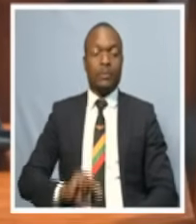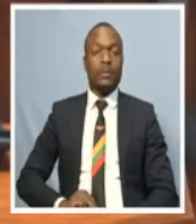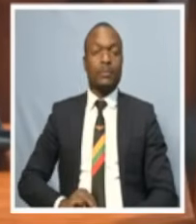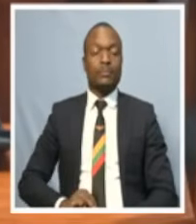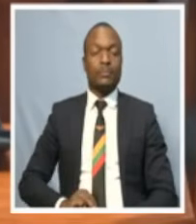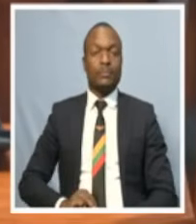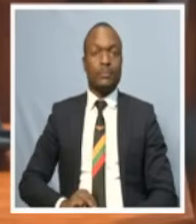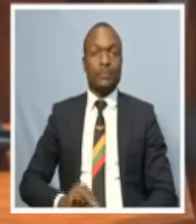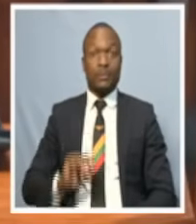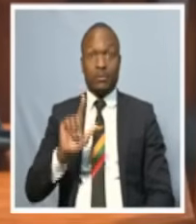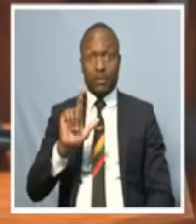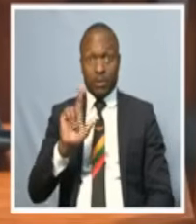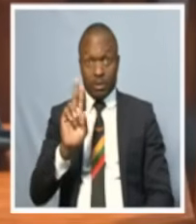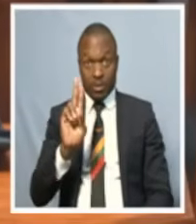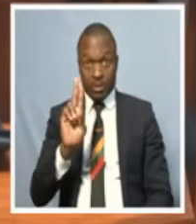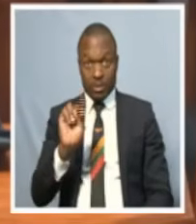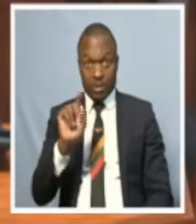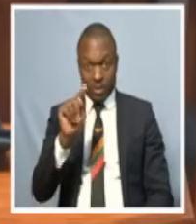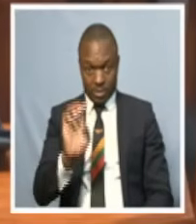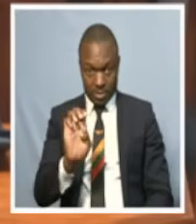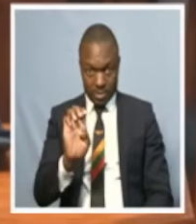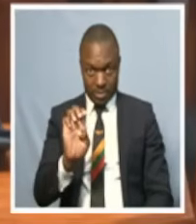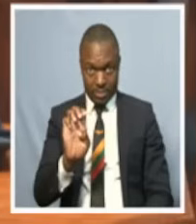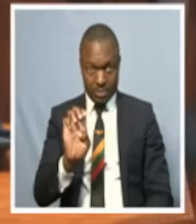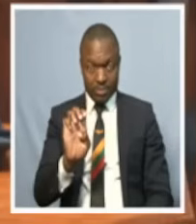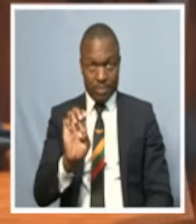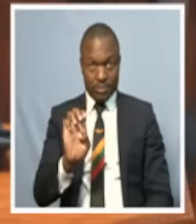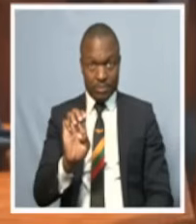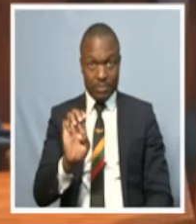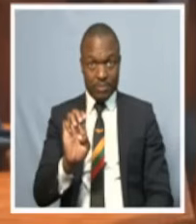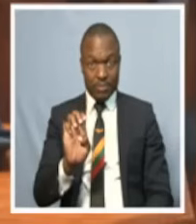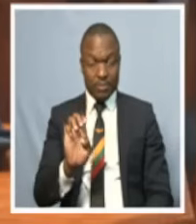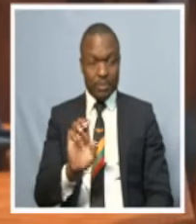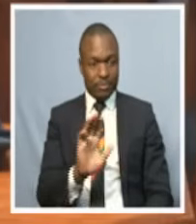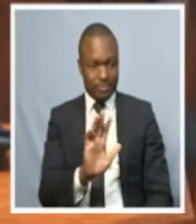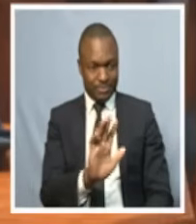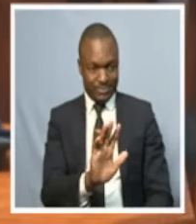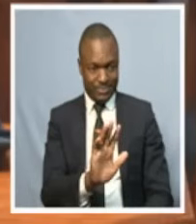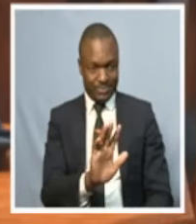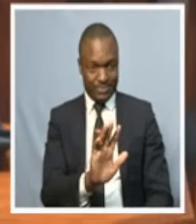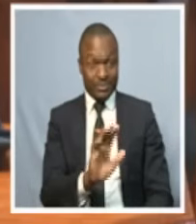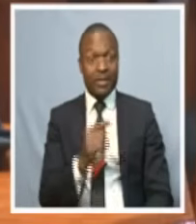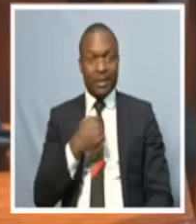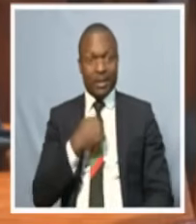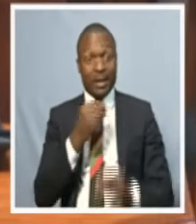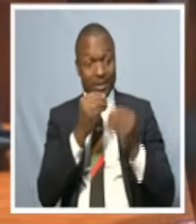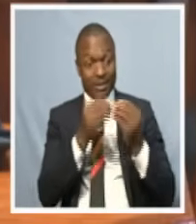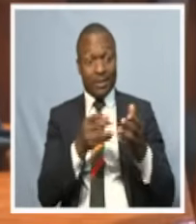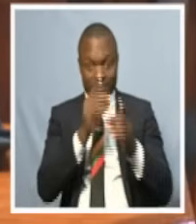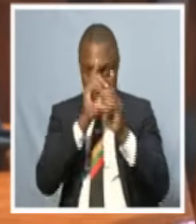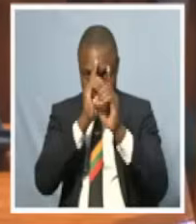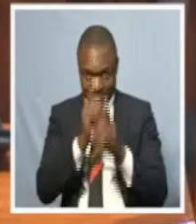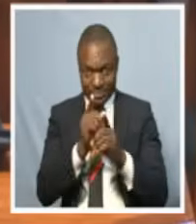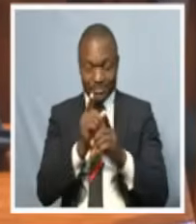for Lunte. Point of order. Just a minute, maybe I make a ruling.